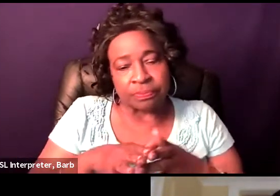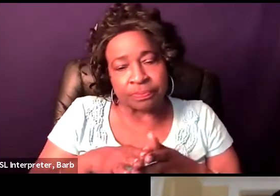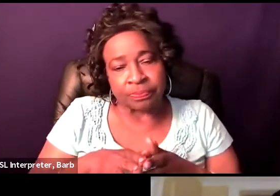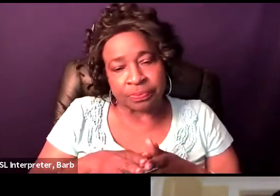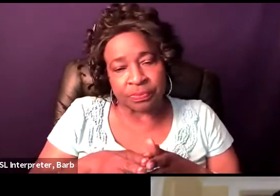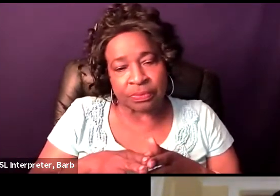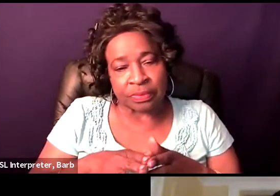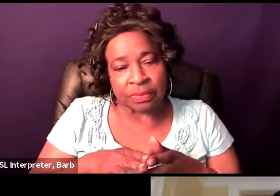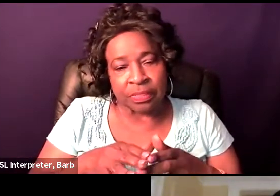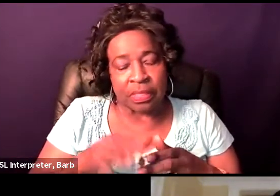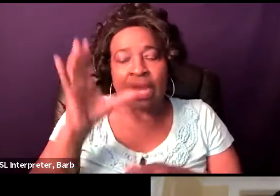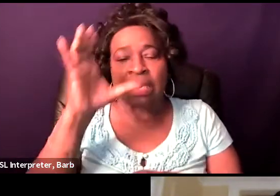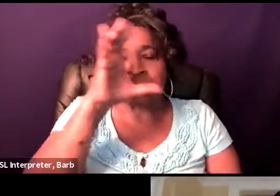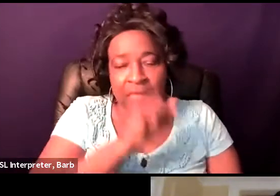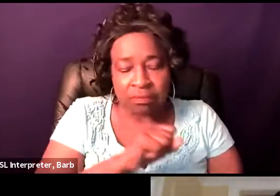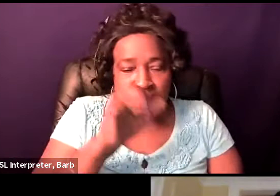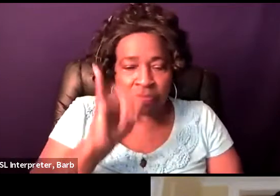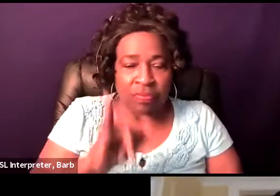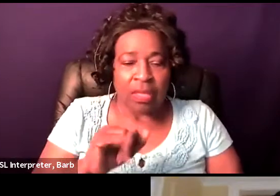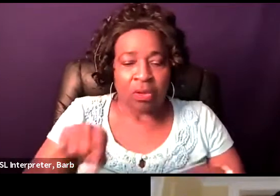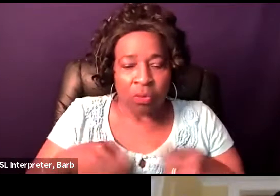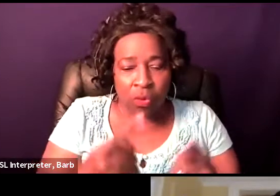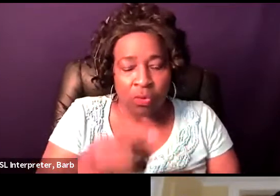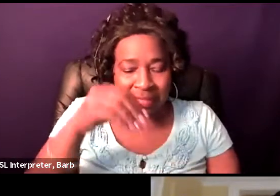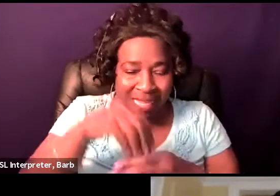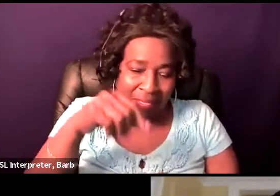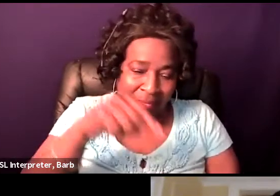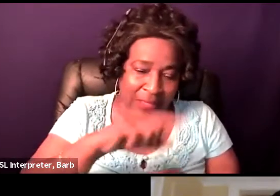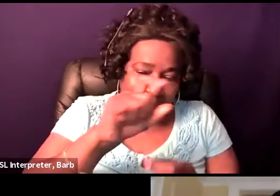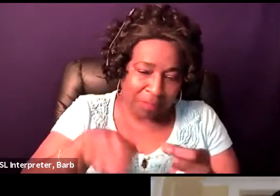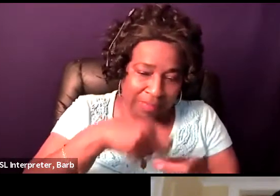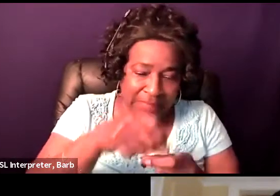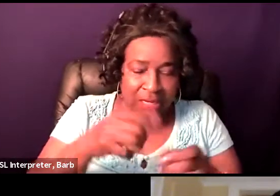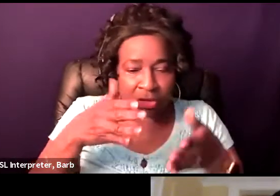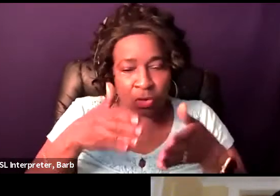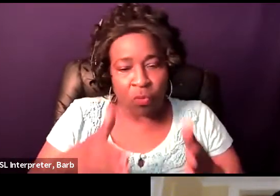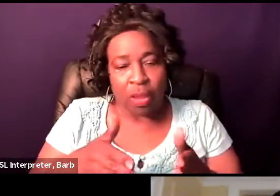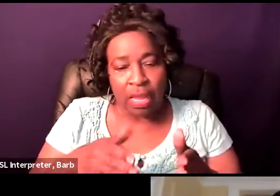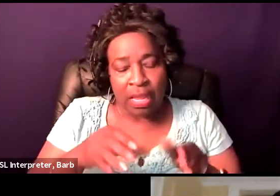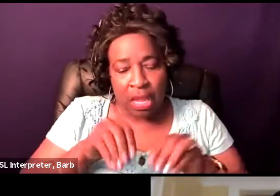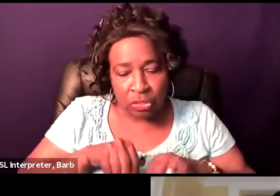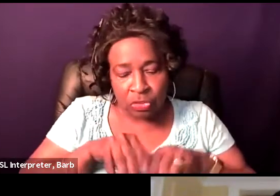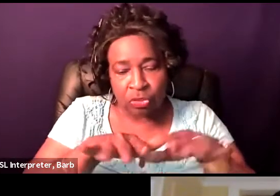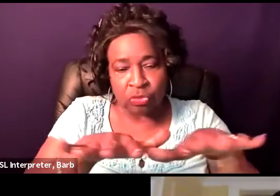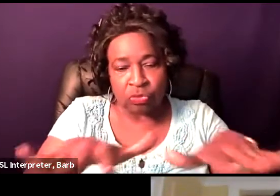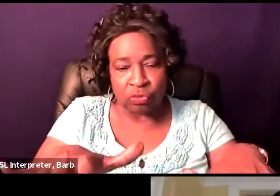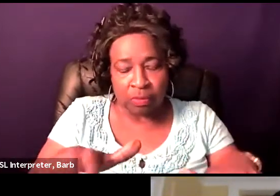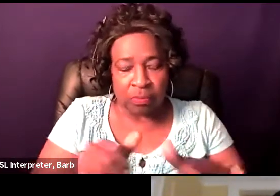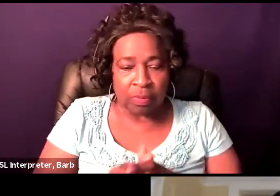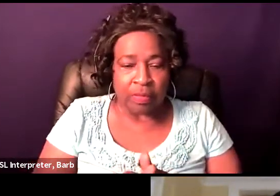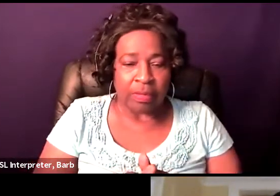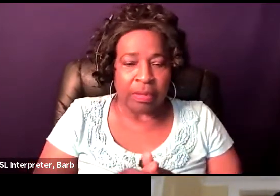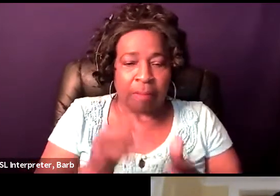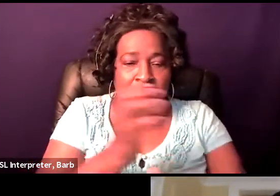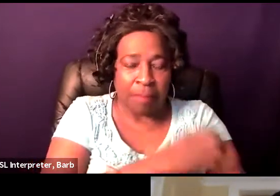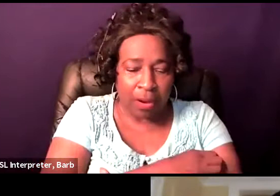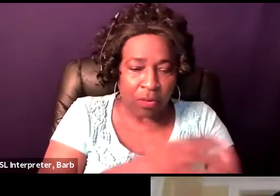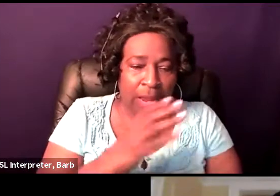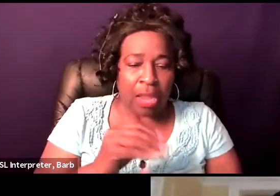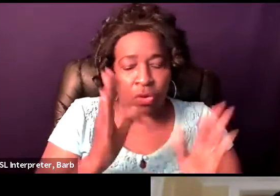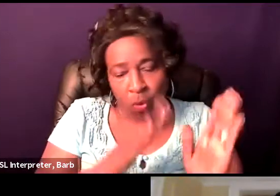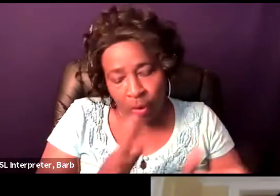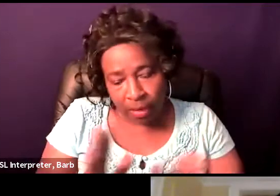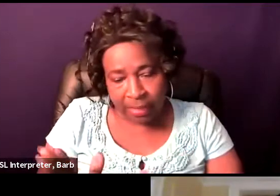some set of assumptions that goes into this particular way of distributing distributing power and organizing